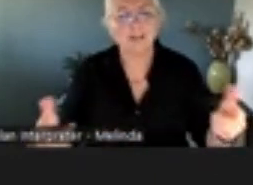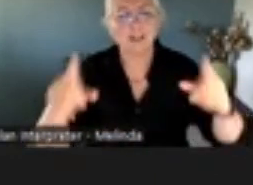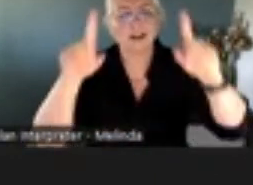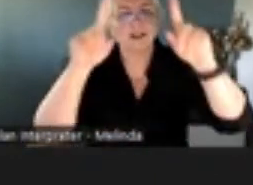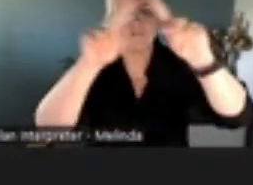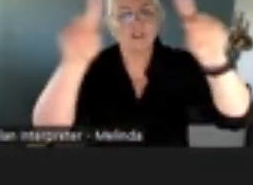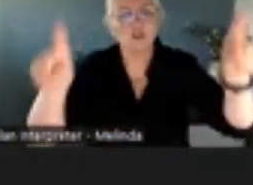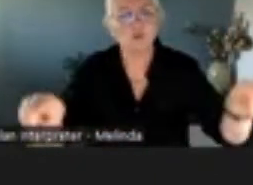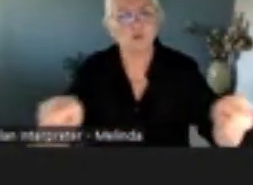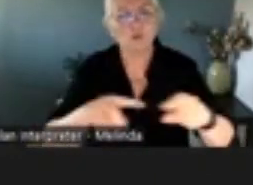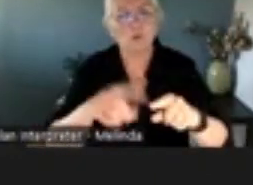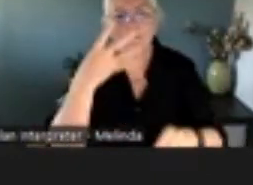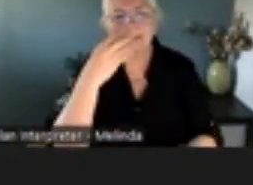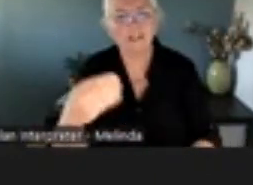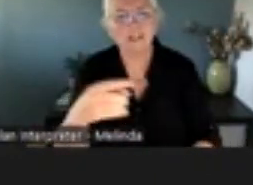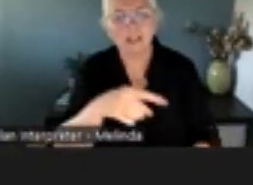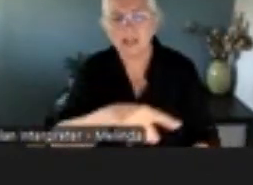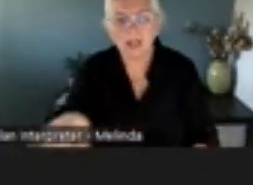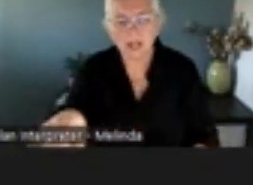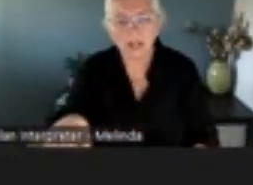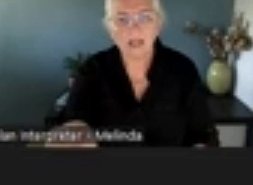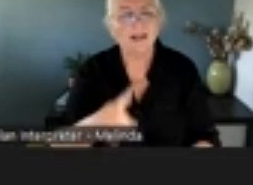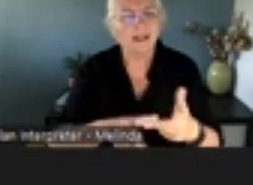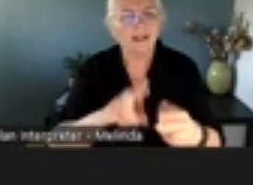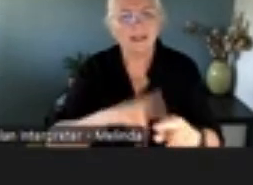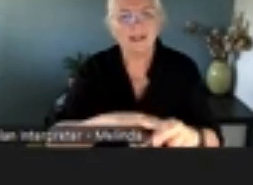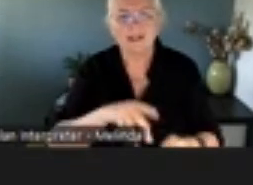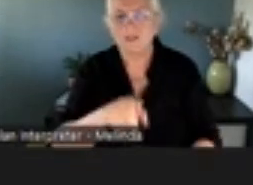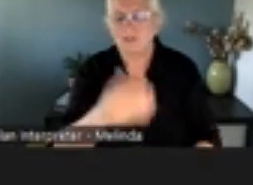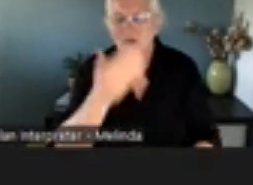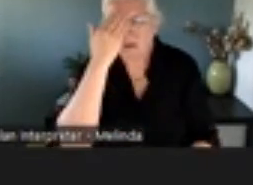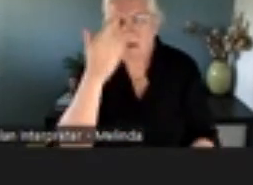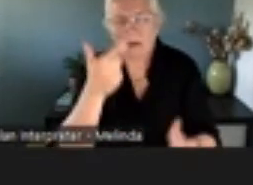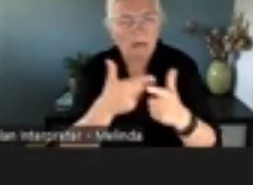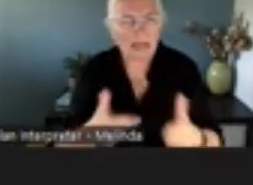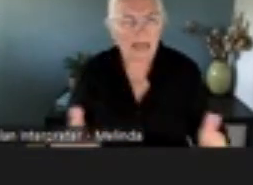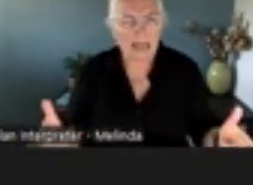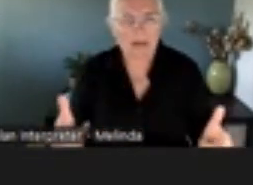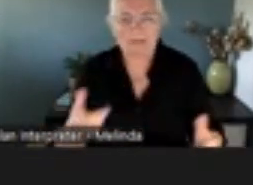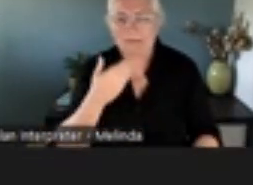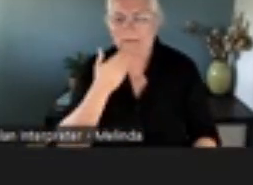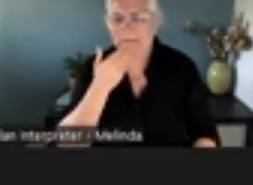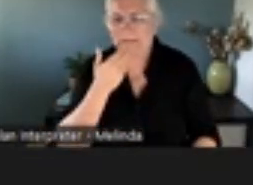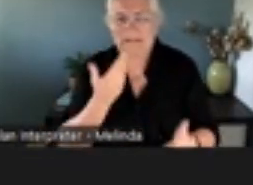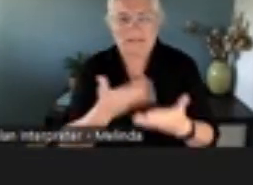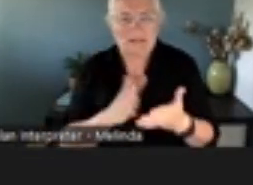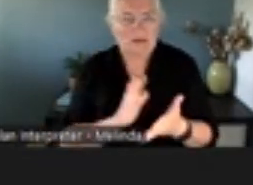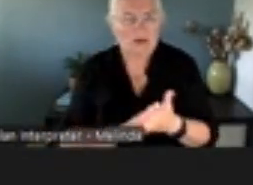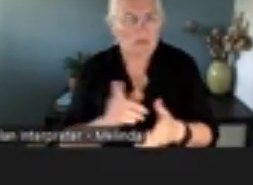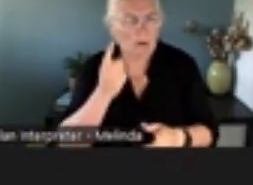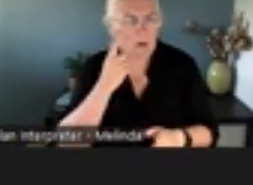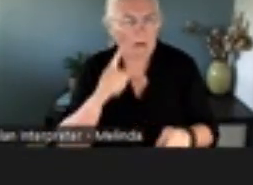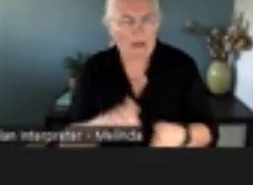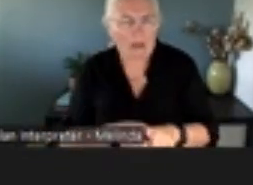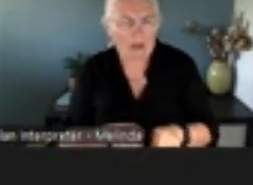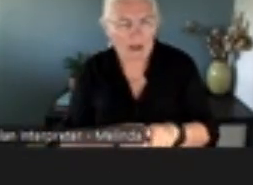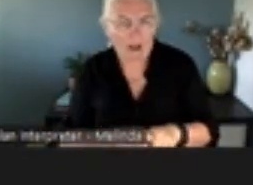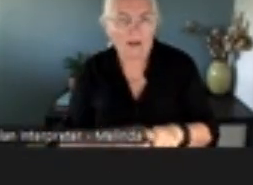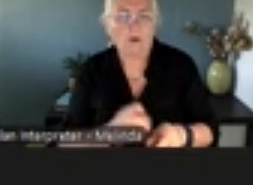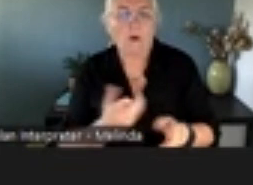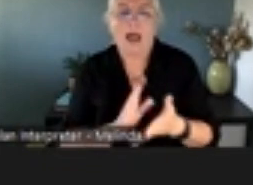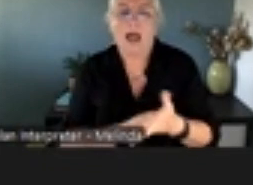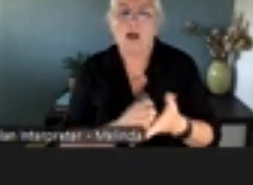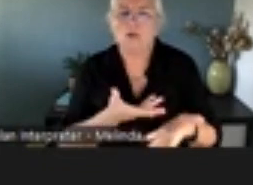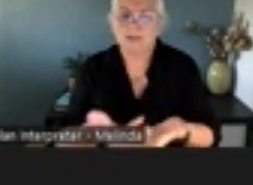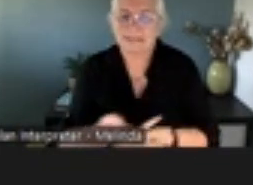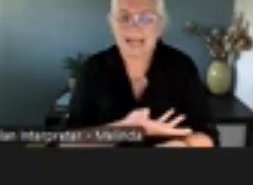so if you don't have that language or you have never been given some visuals or a way of discussing this, it can be a